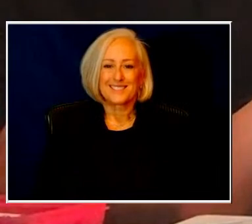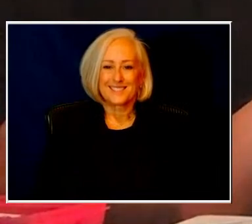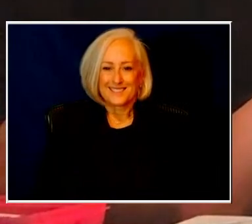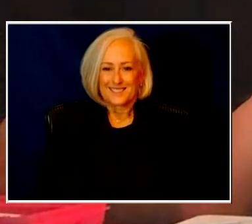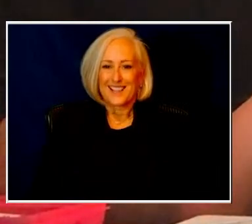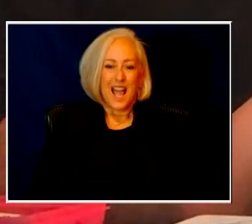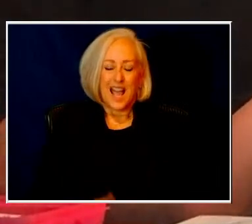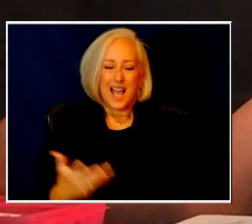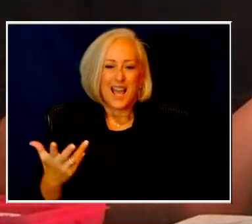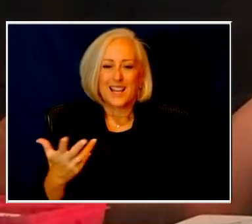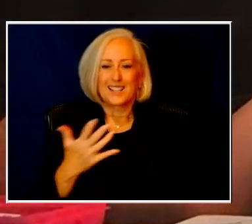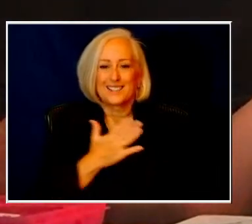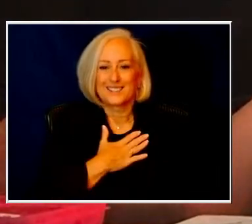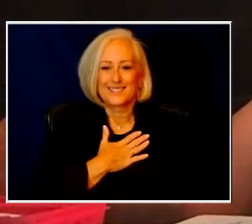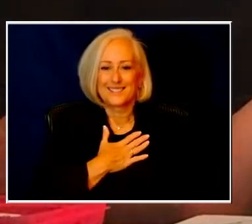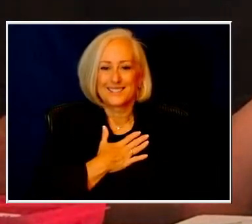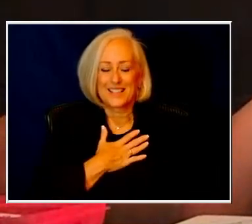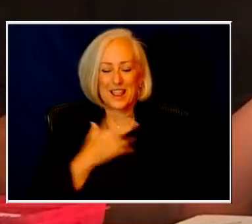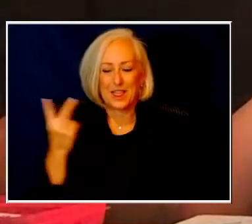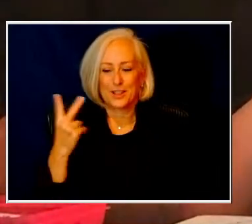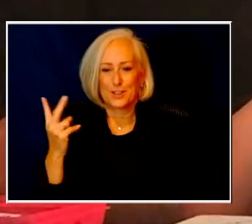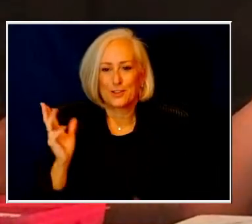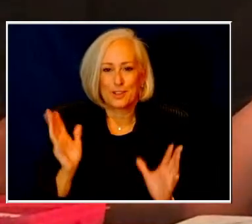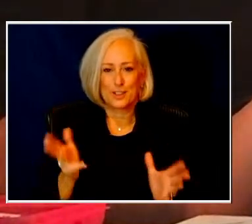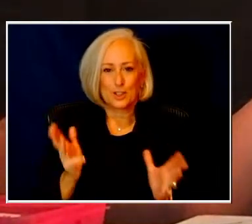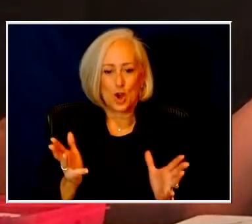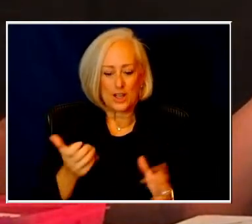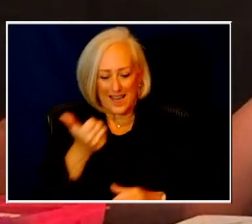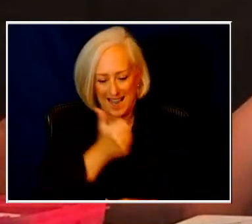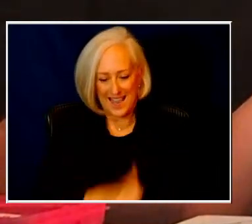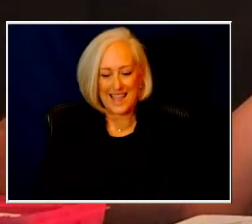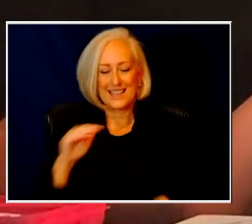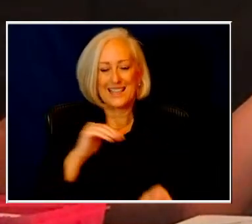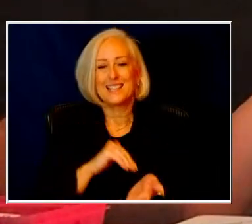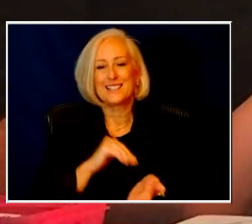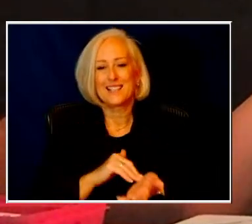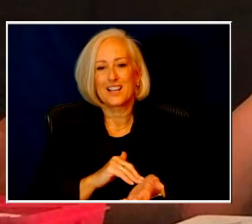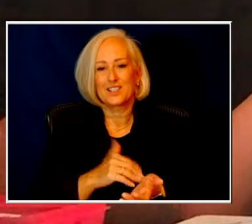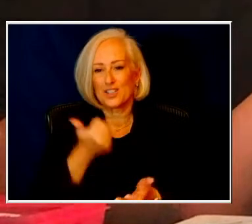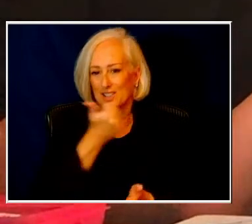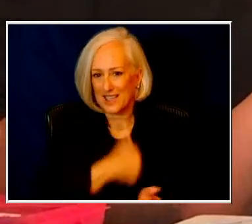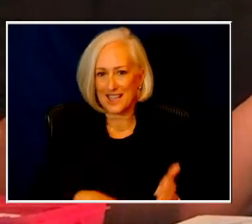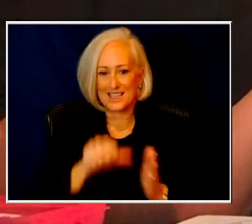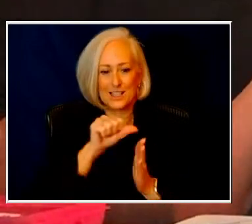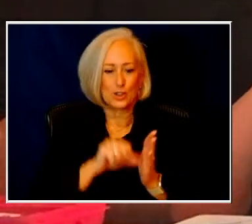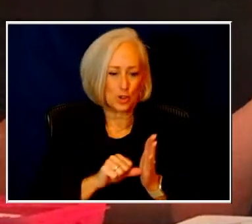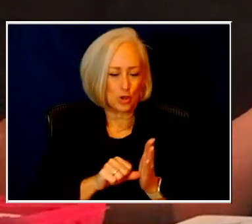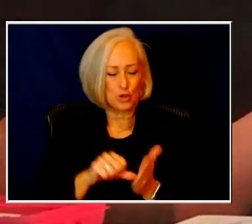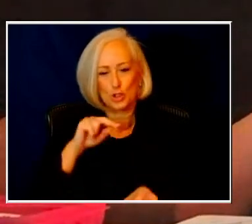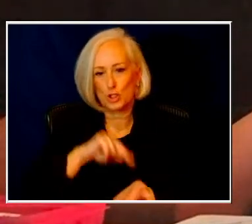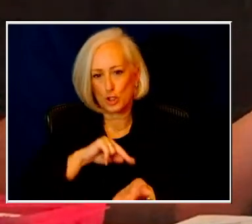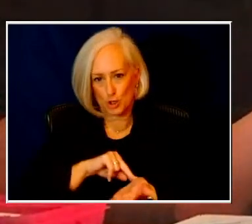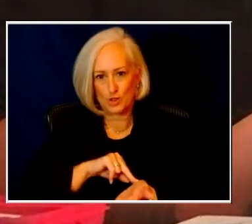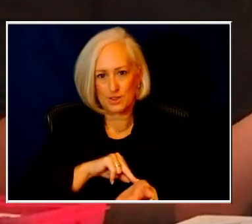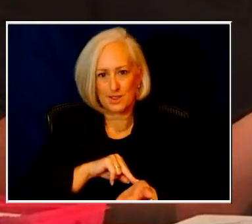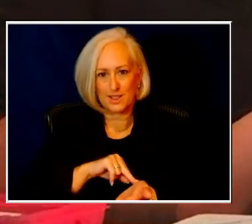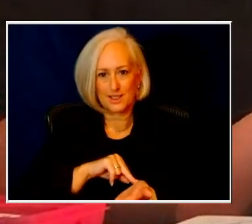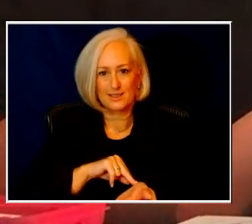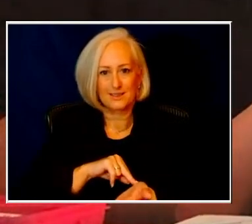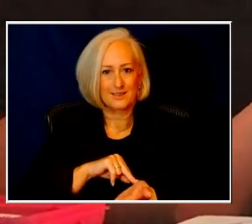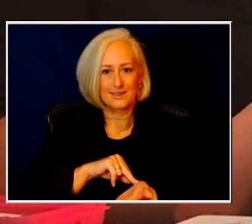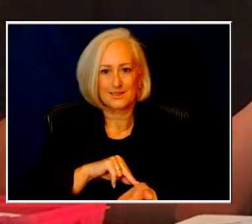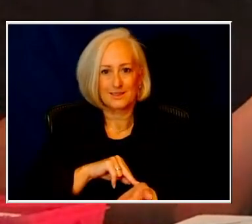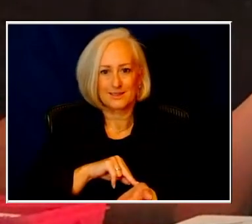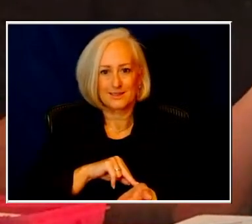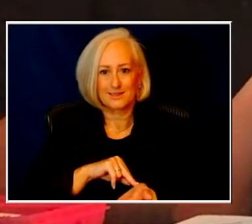like we kind of talked, any of the doctors and surgeons, nurses, anybody, our table